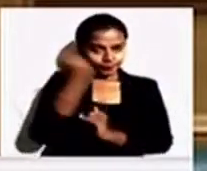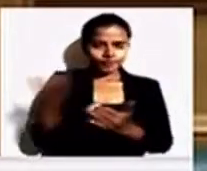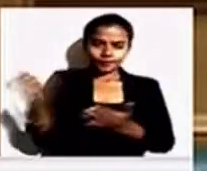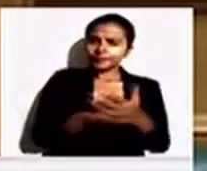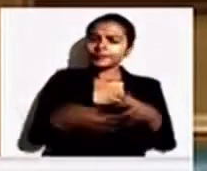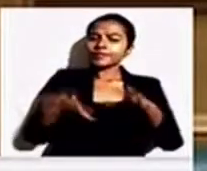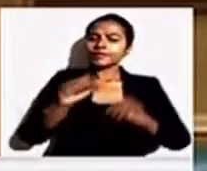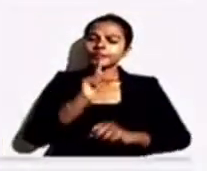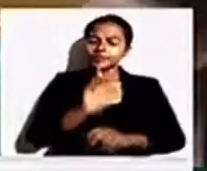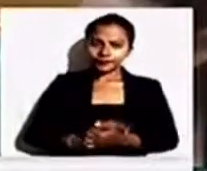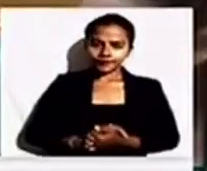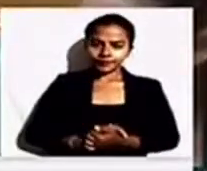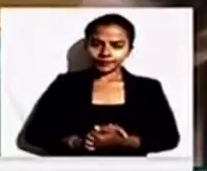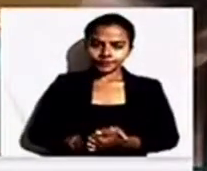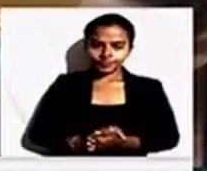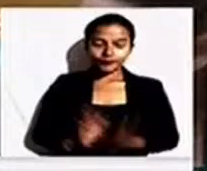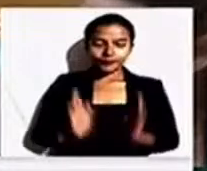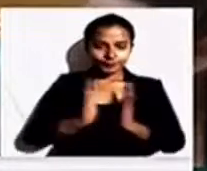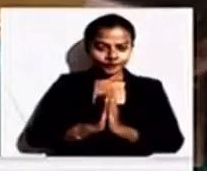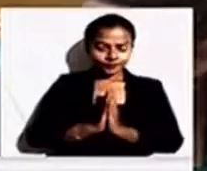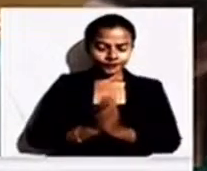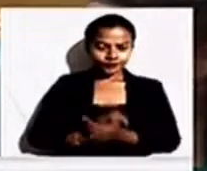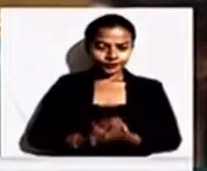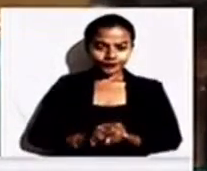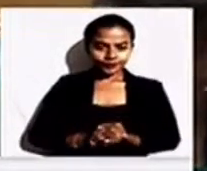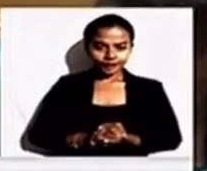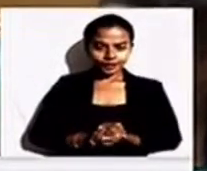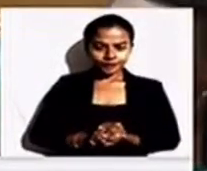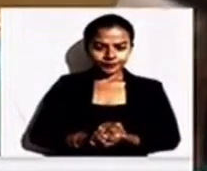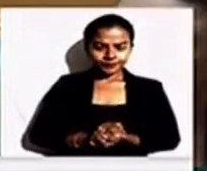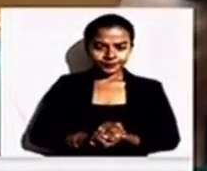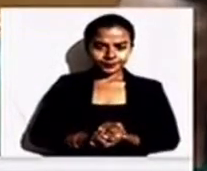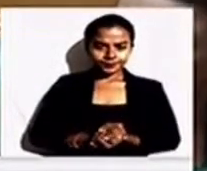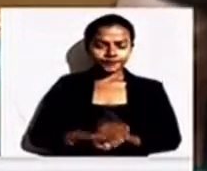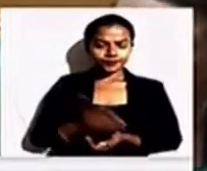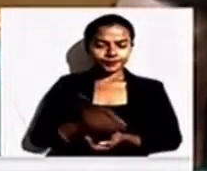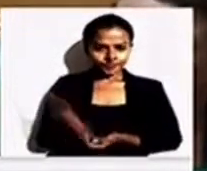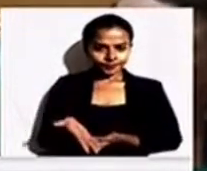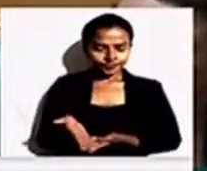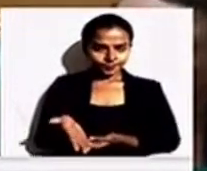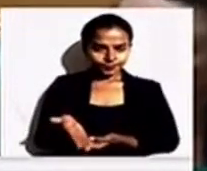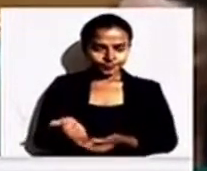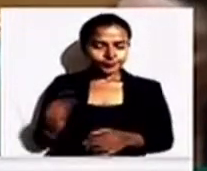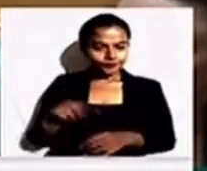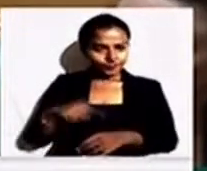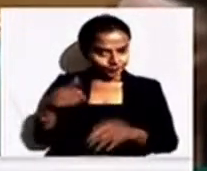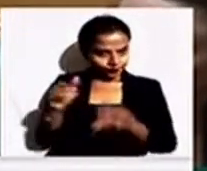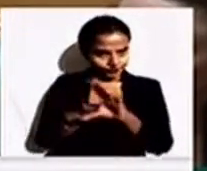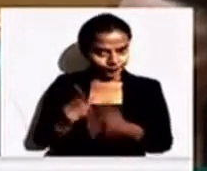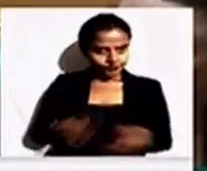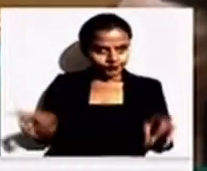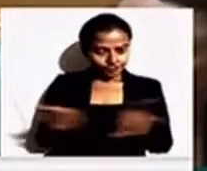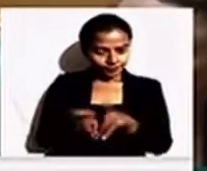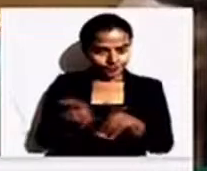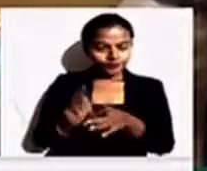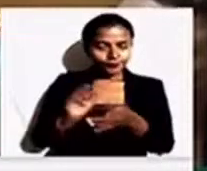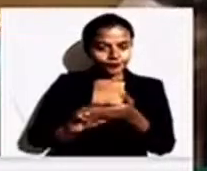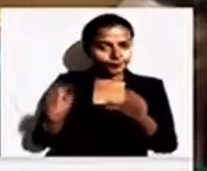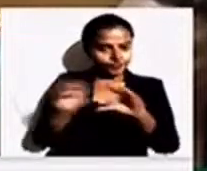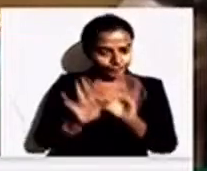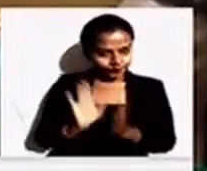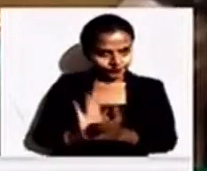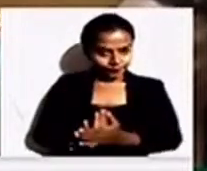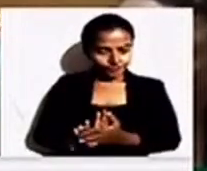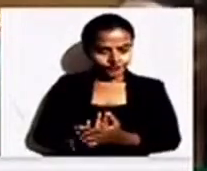Ayubuan Vanakam. There's a moment just as you wake. It doesn't happen every